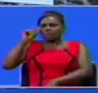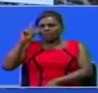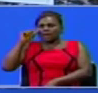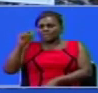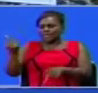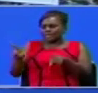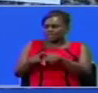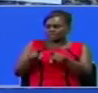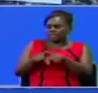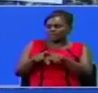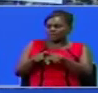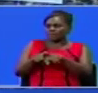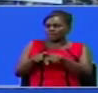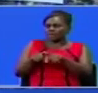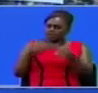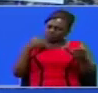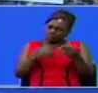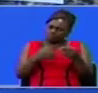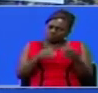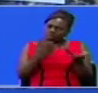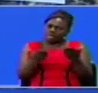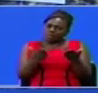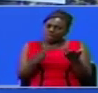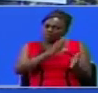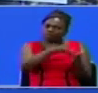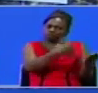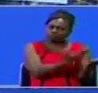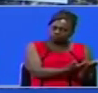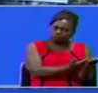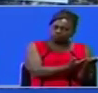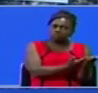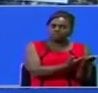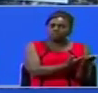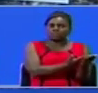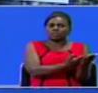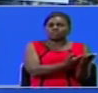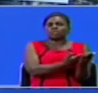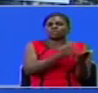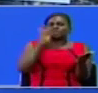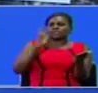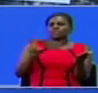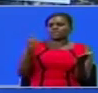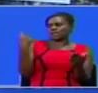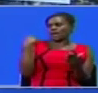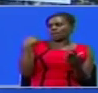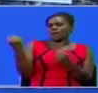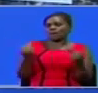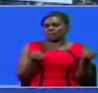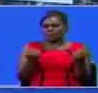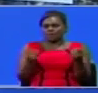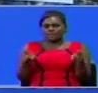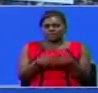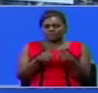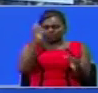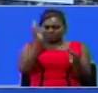and also what estimated time it's going to have to take to get to where it's going. You're able to see the number plate and also the